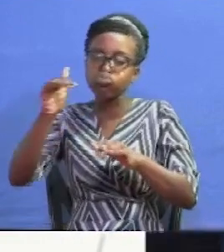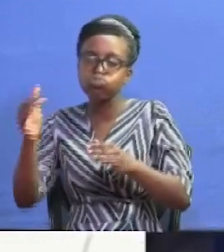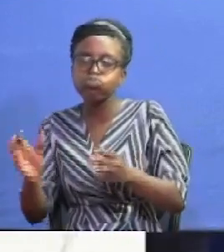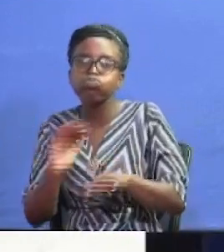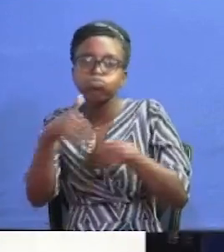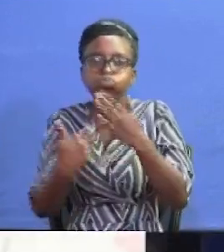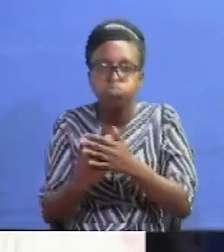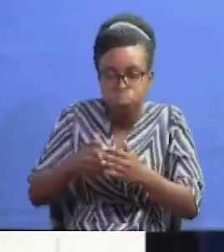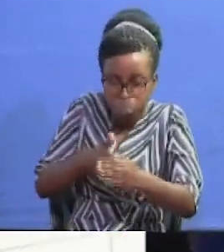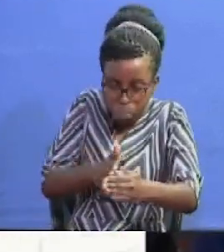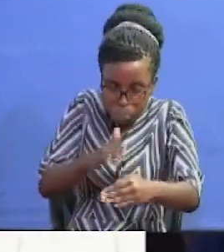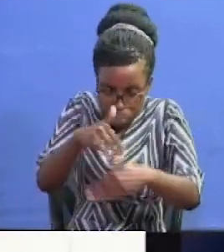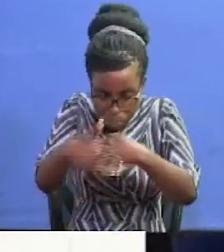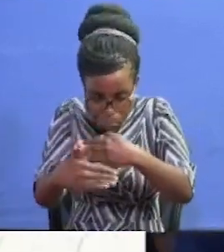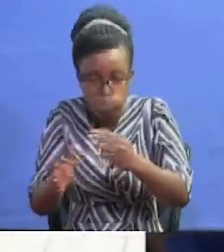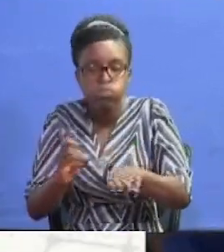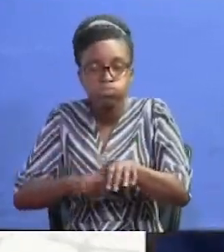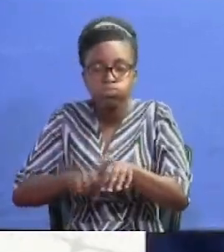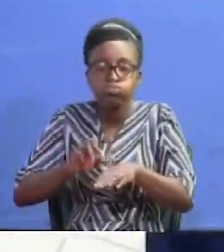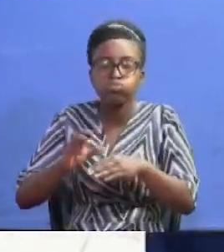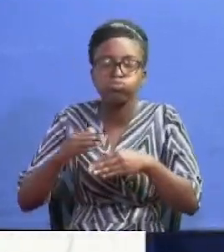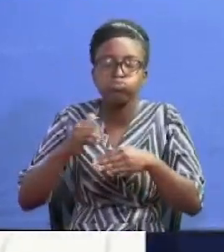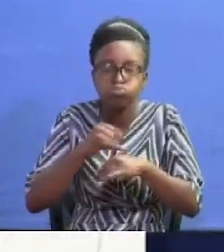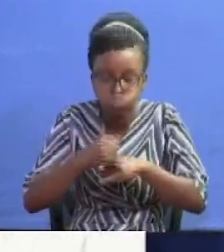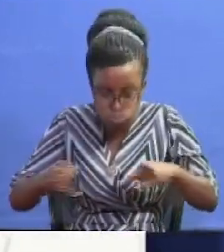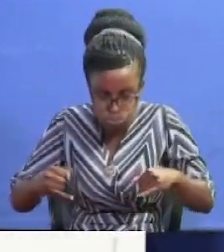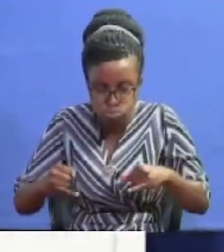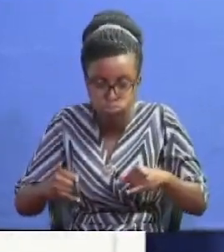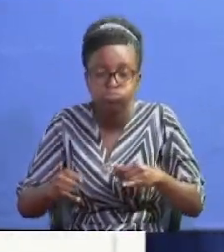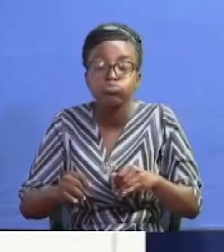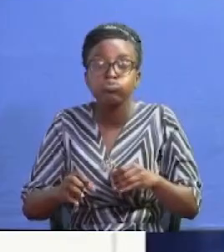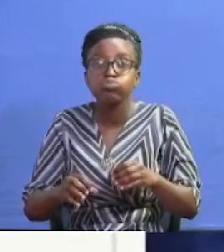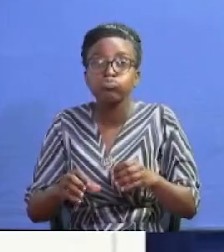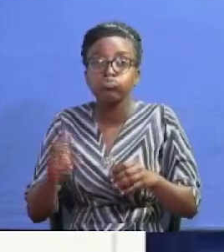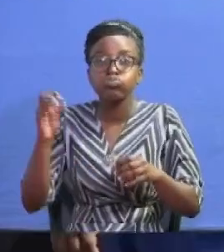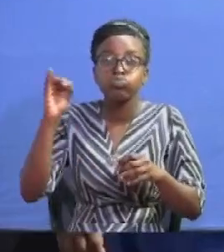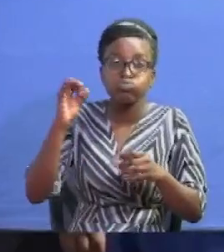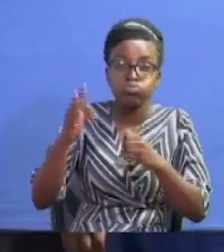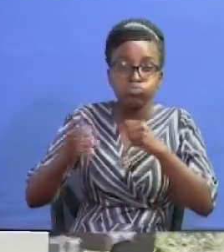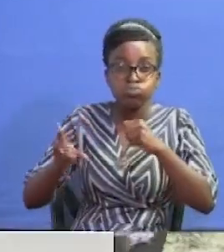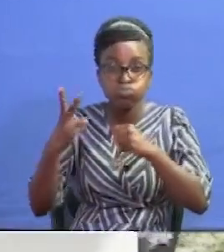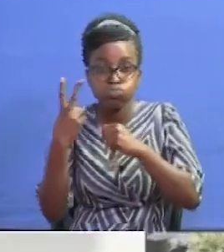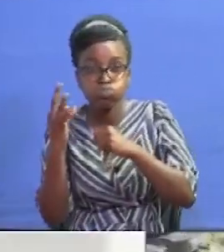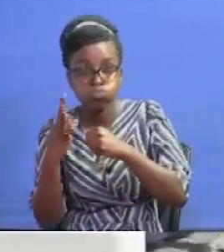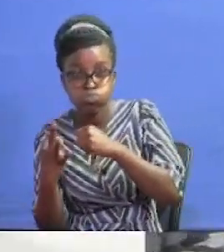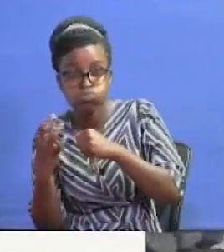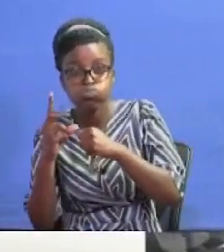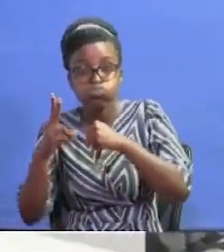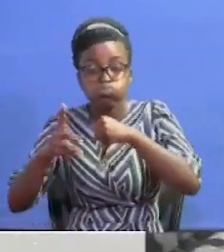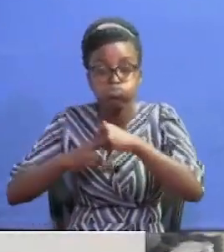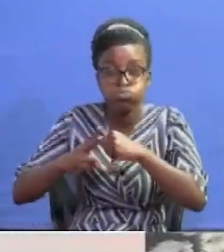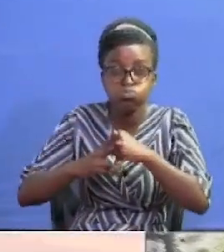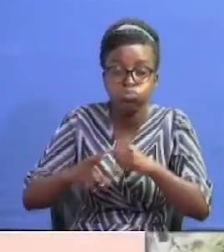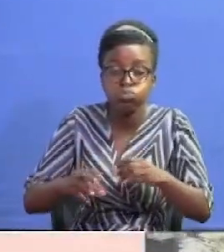frontline operation. Kindiki noted that the government is on a 37 billion five-year police equipment